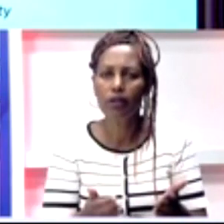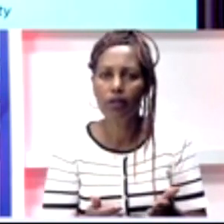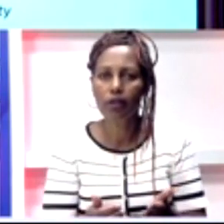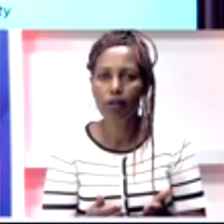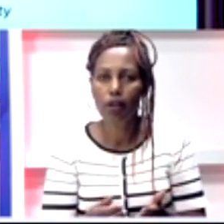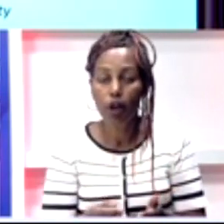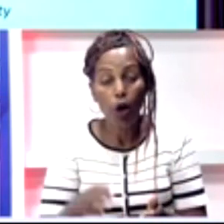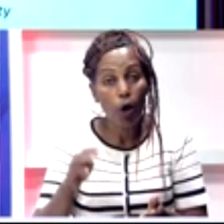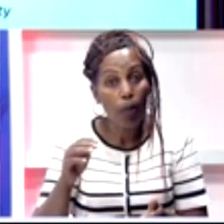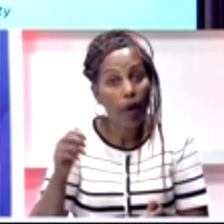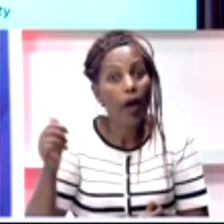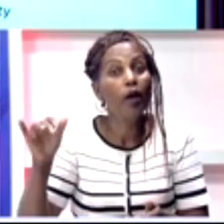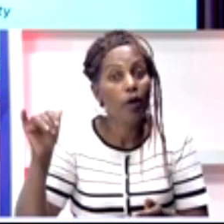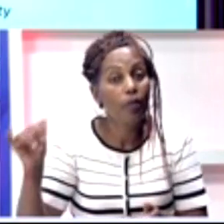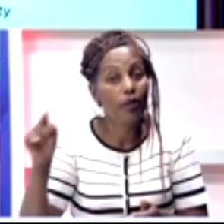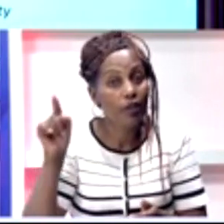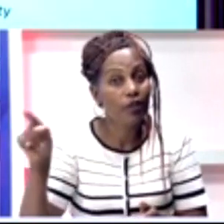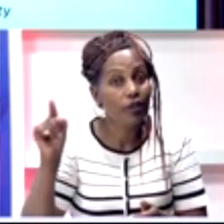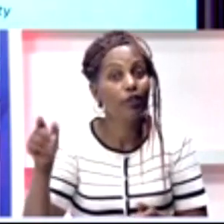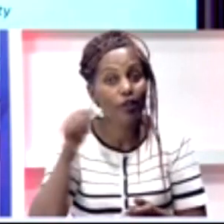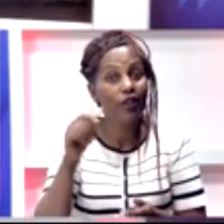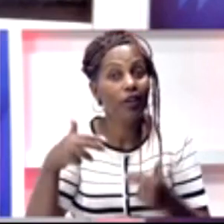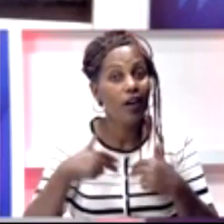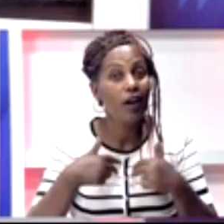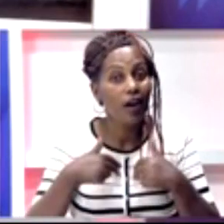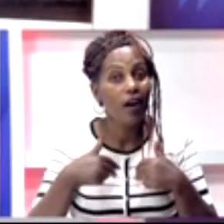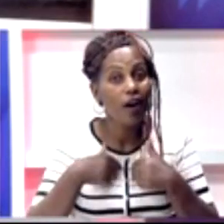Maybe she has caught coronavirus.